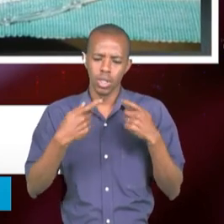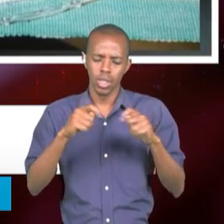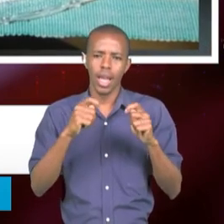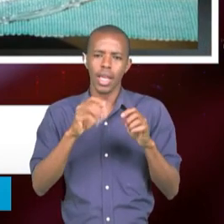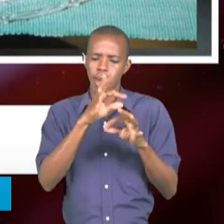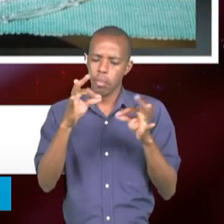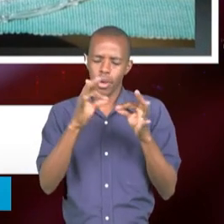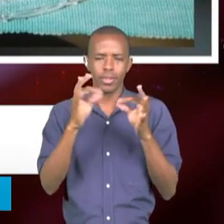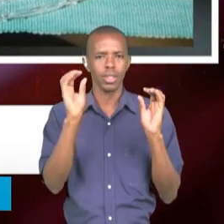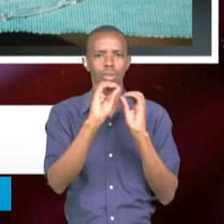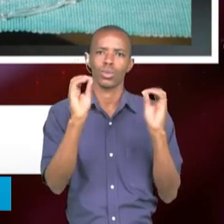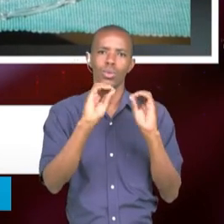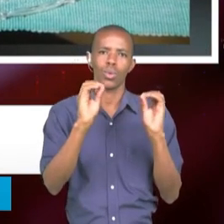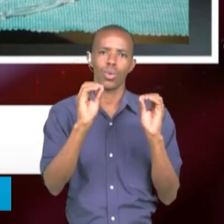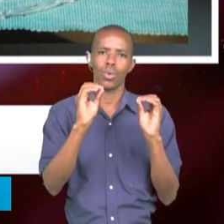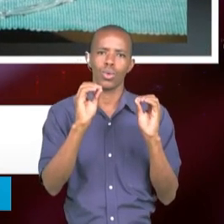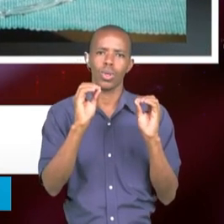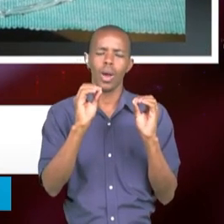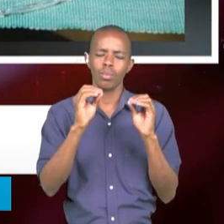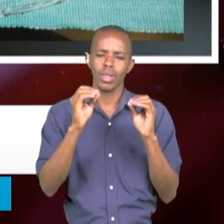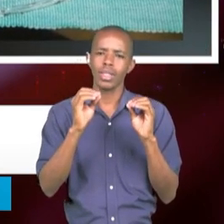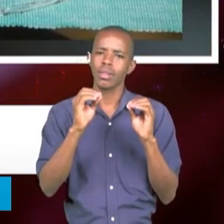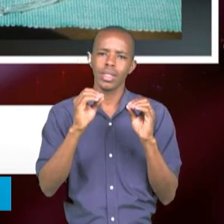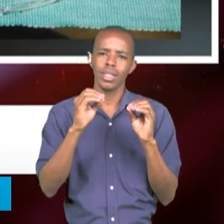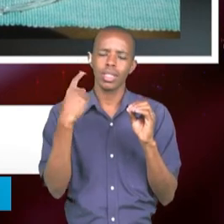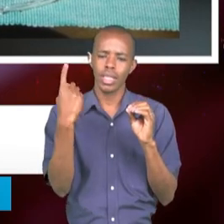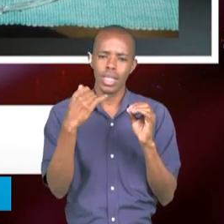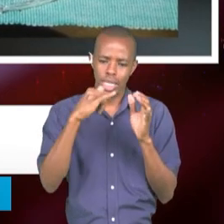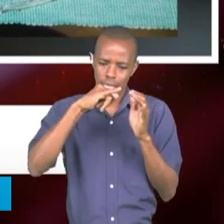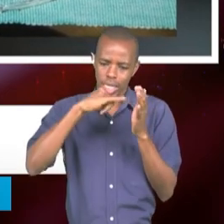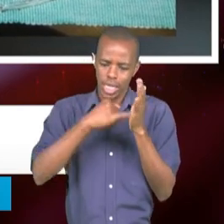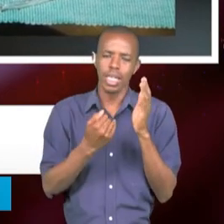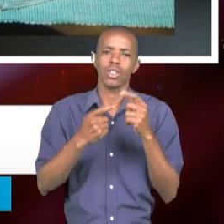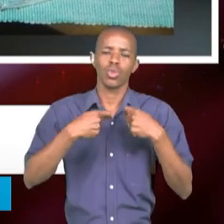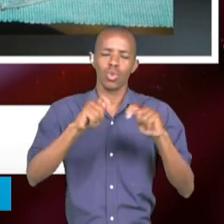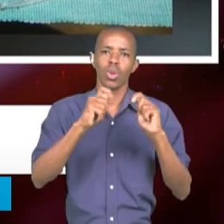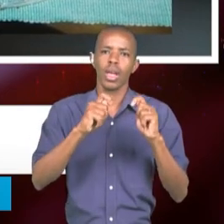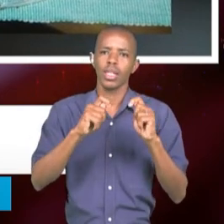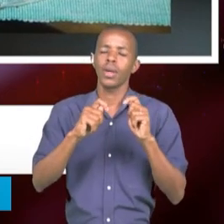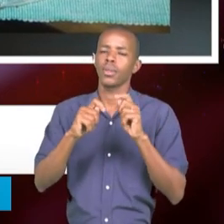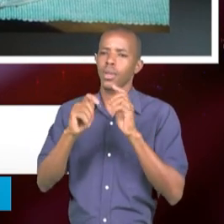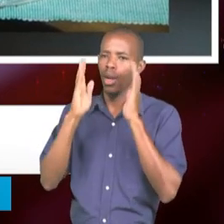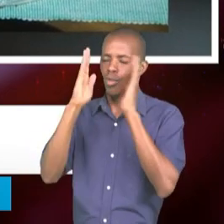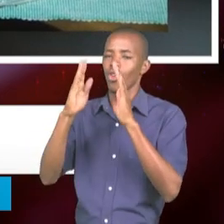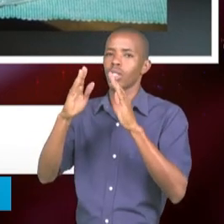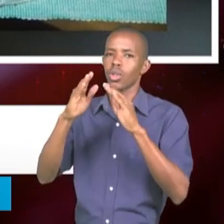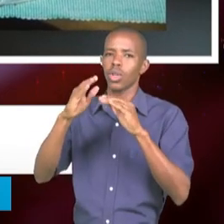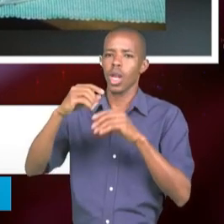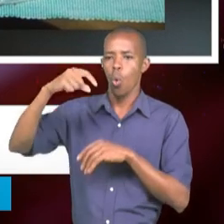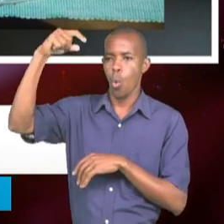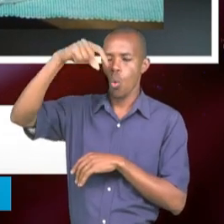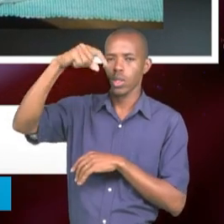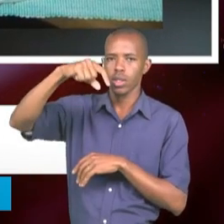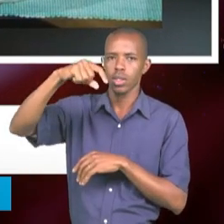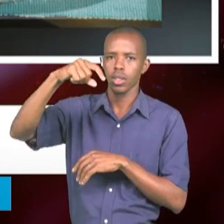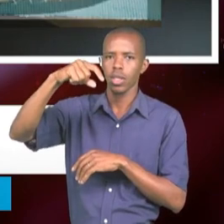sikuwa nime pre-cook, like kujaribu kwanza. That was the best. Wow, interesting. Now let's talk about quantity. You know, quantity and